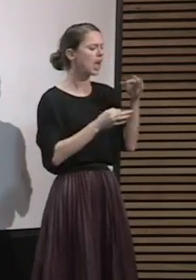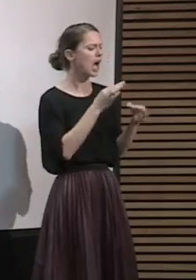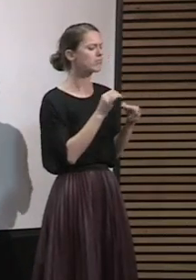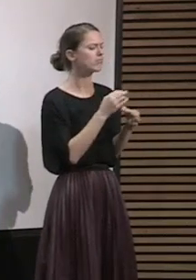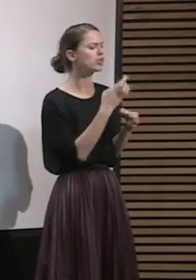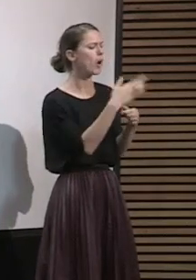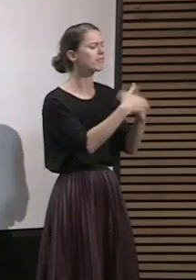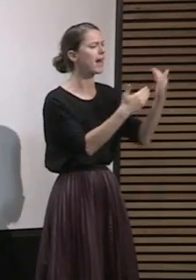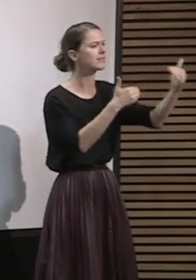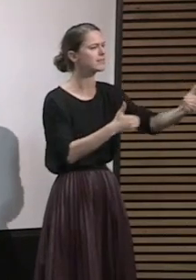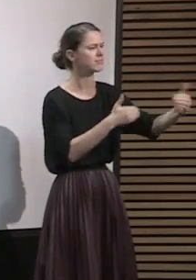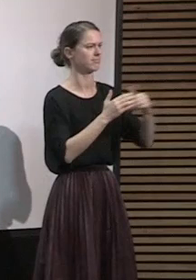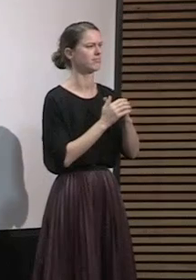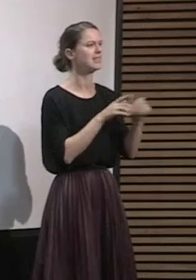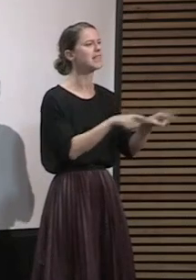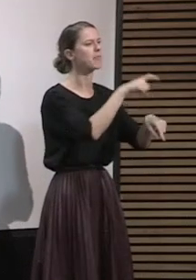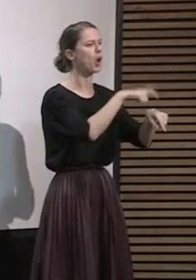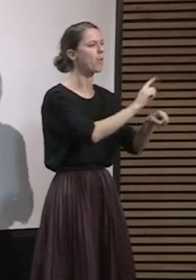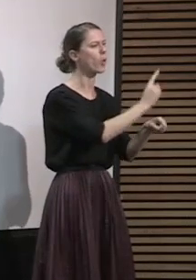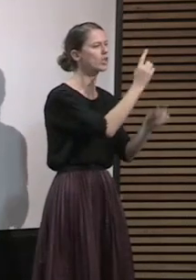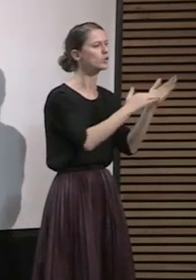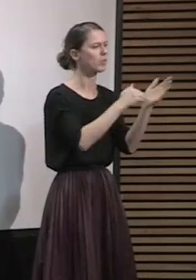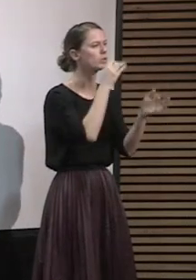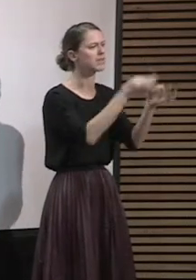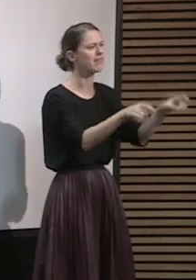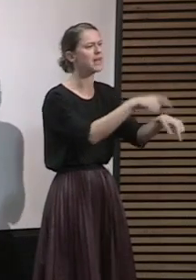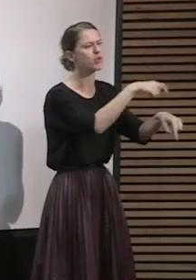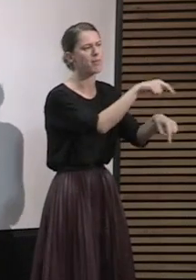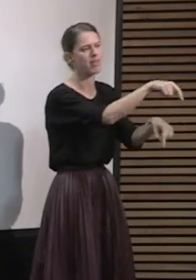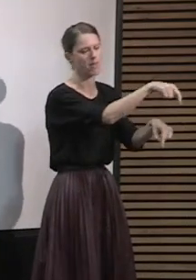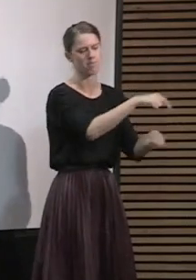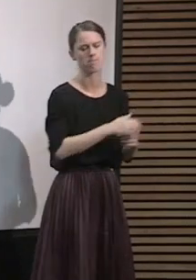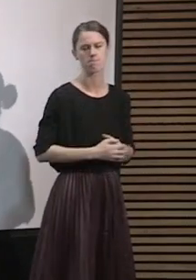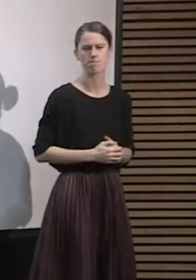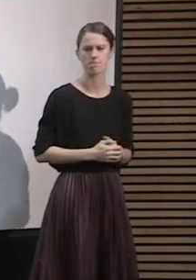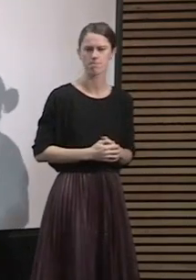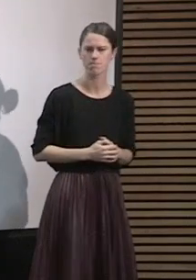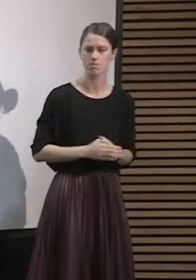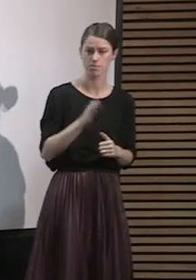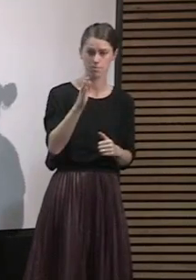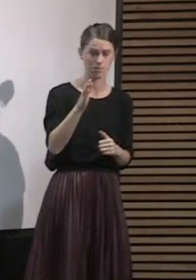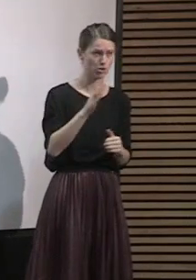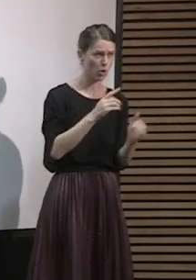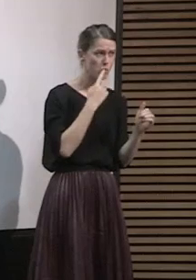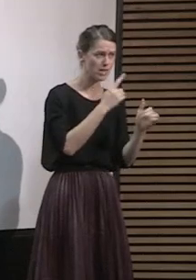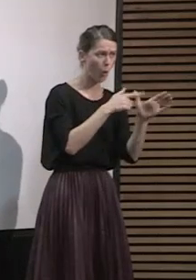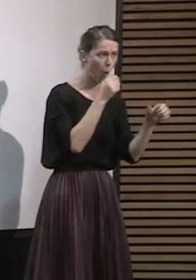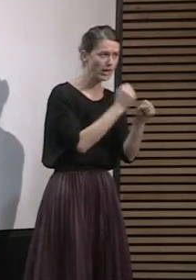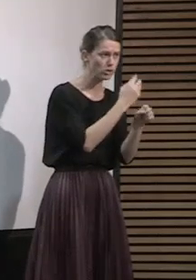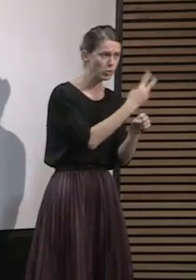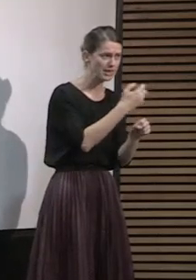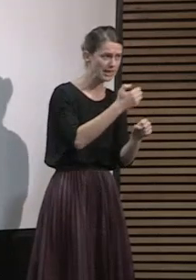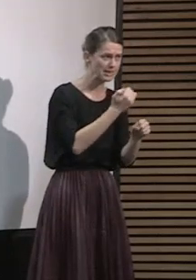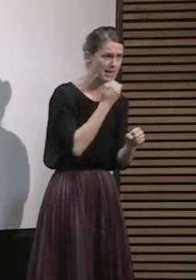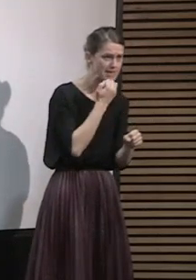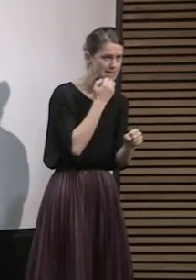settings, we'll make an assessment around the rest of New Zealand as well. Don Derek. Are you firm on that August 26th date, or have you given